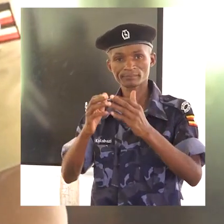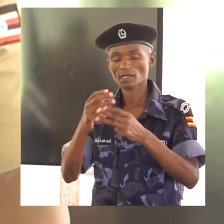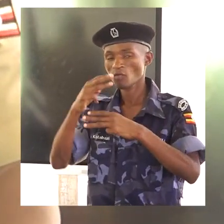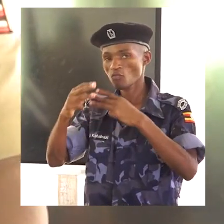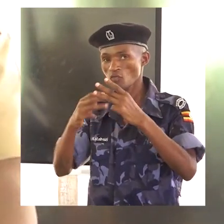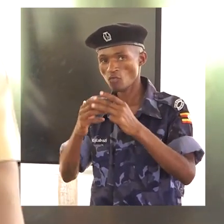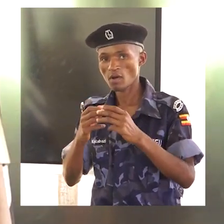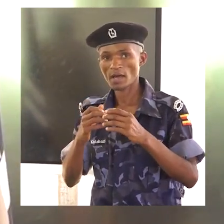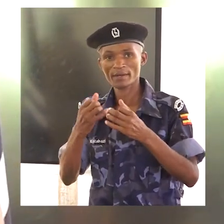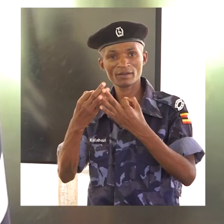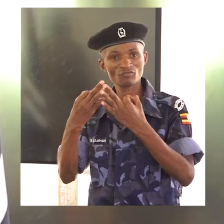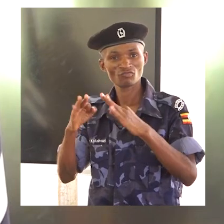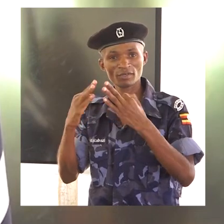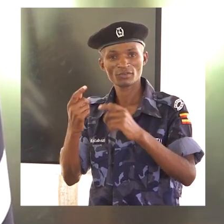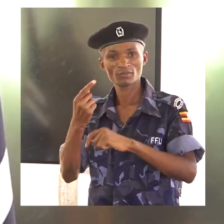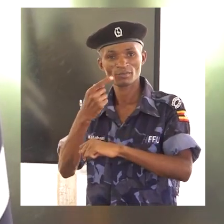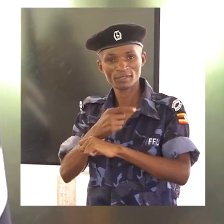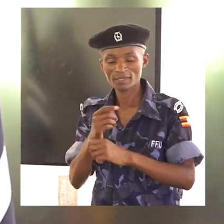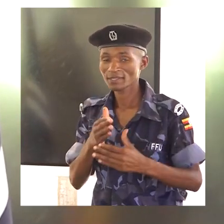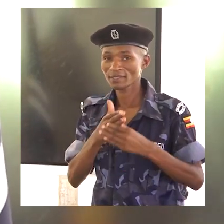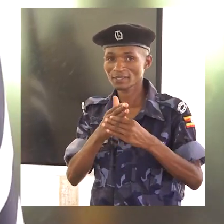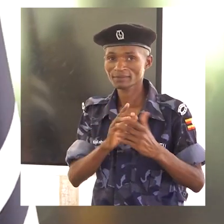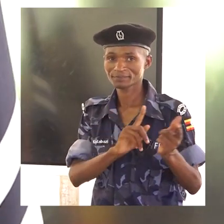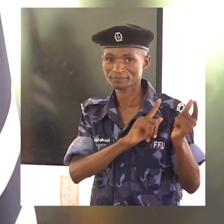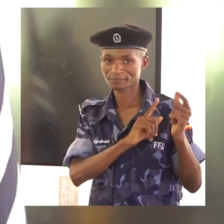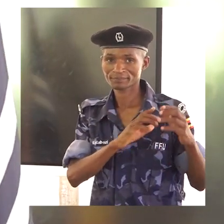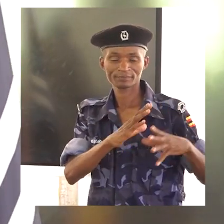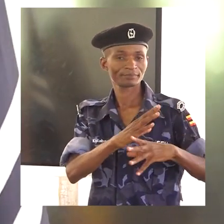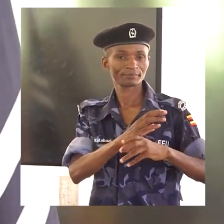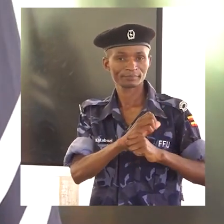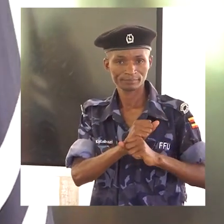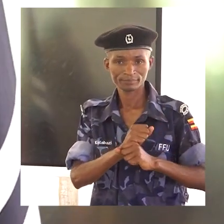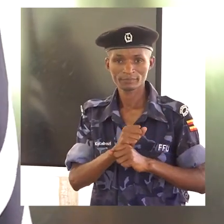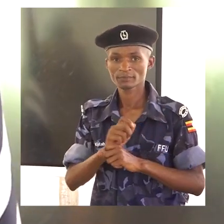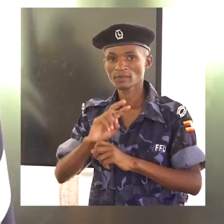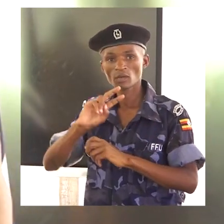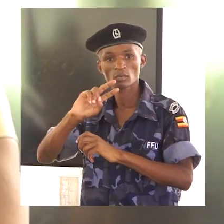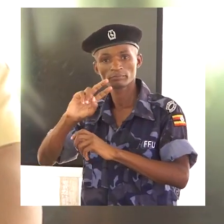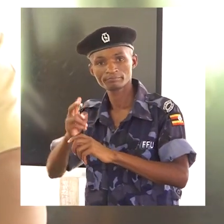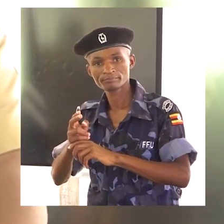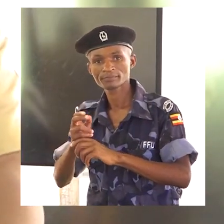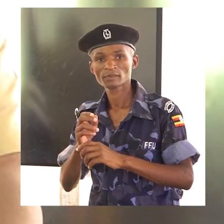leadership of the joint security agencies reiterates its commitment to strengthen